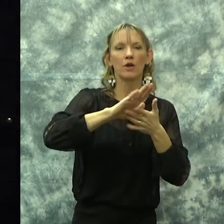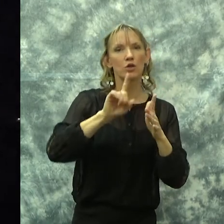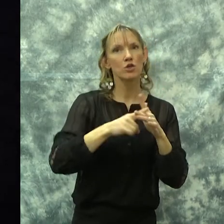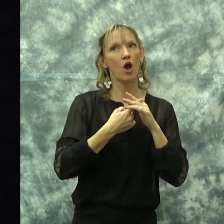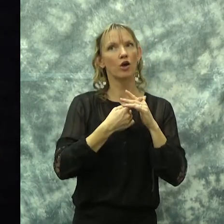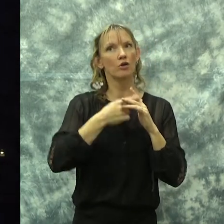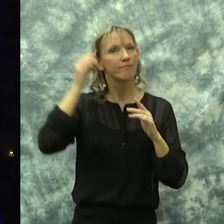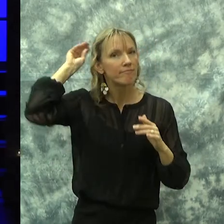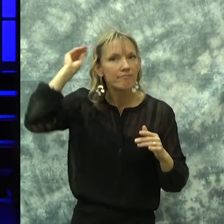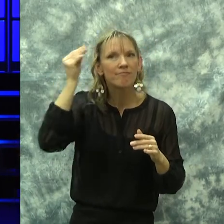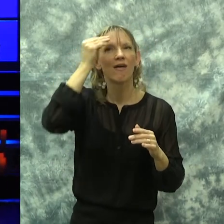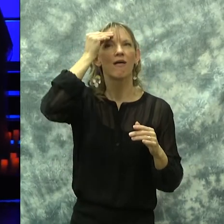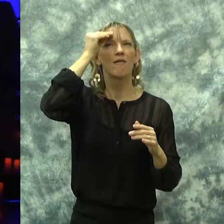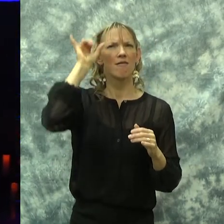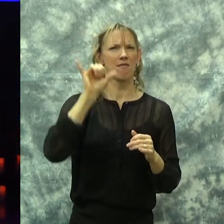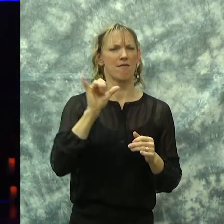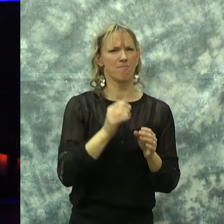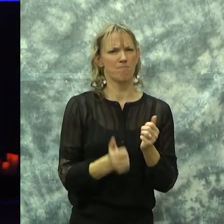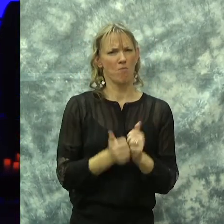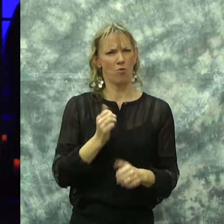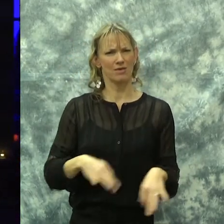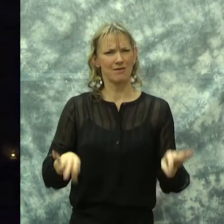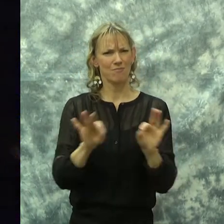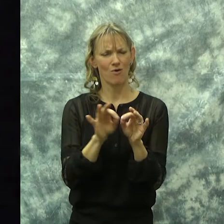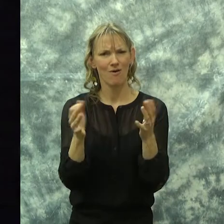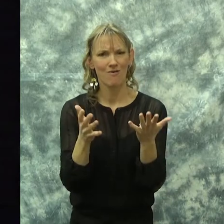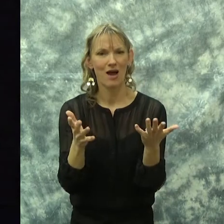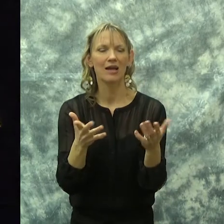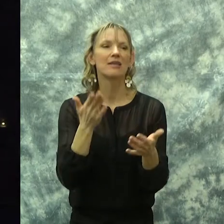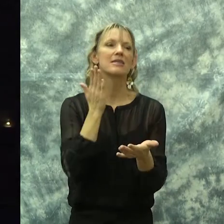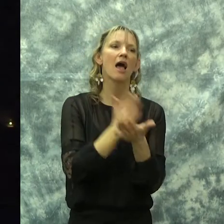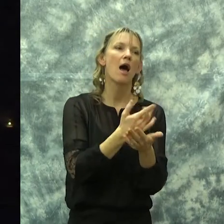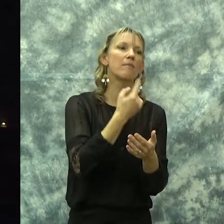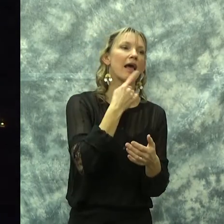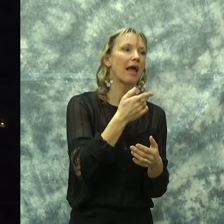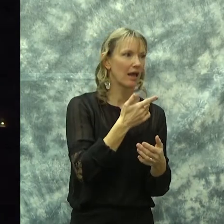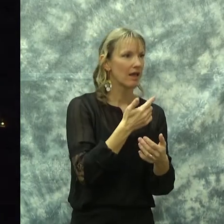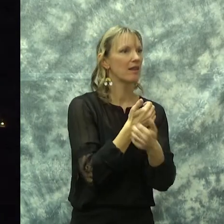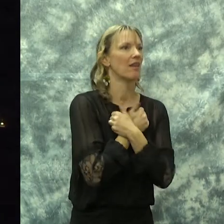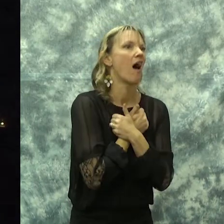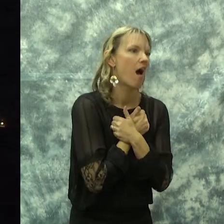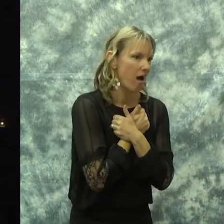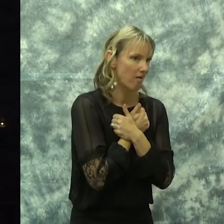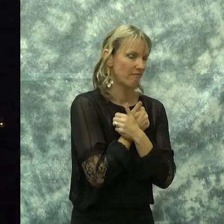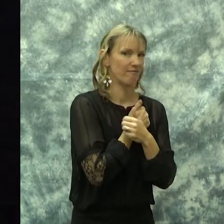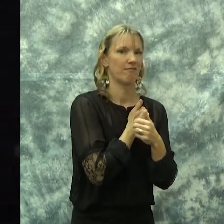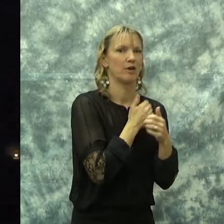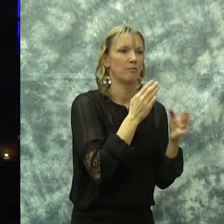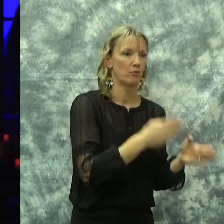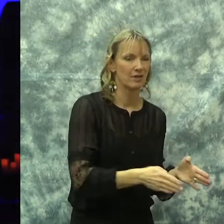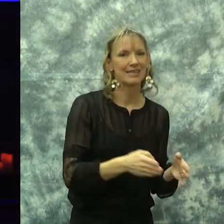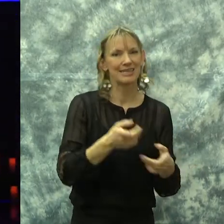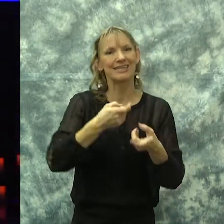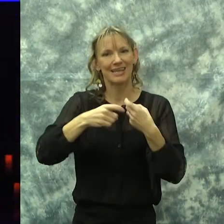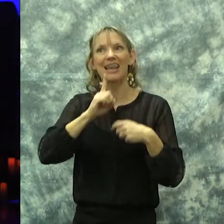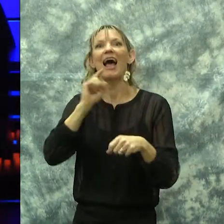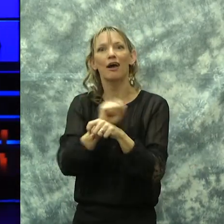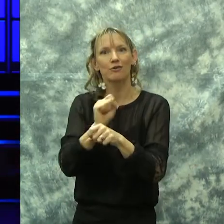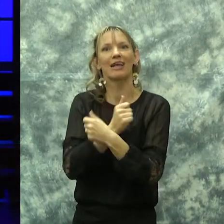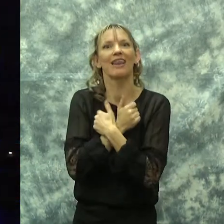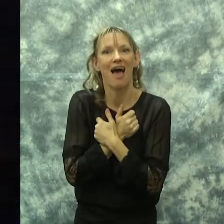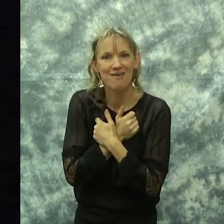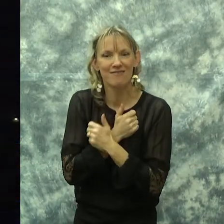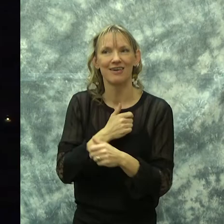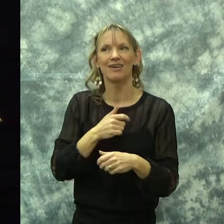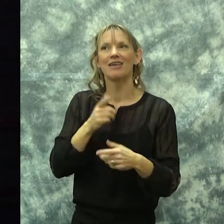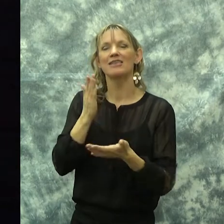to remember what's most important to you, and you stop just saying you love your loved ones, and you start loving them a little bit more, and you just stop saying I'm grateful for your life,